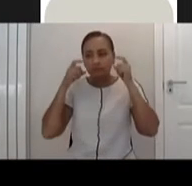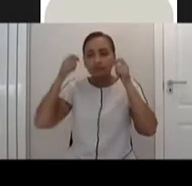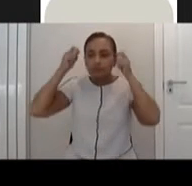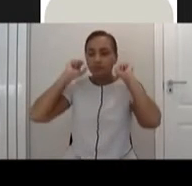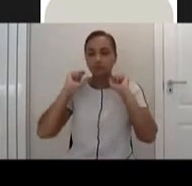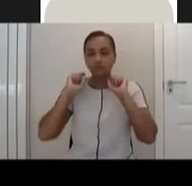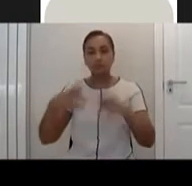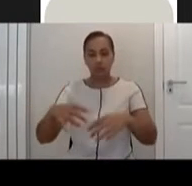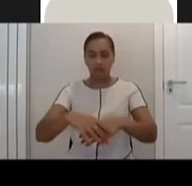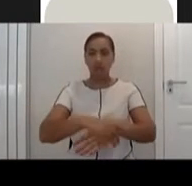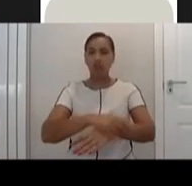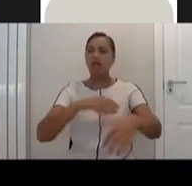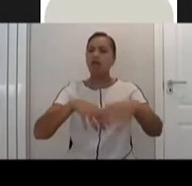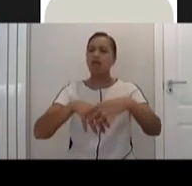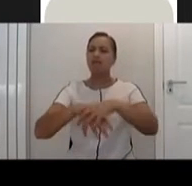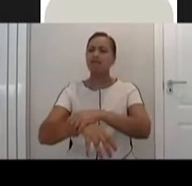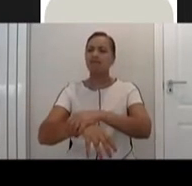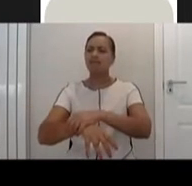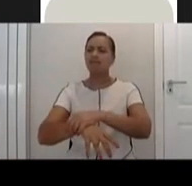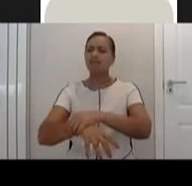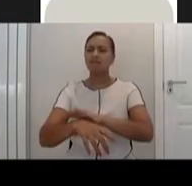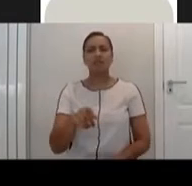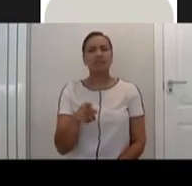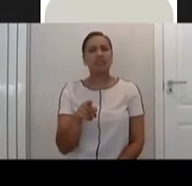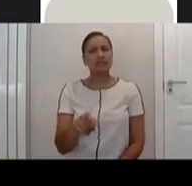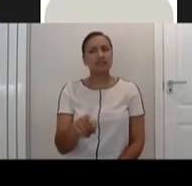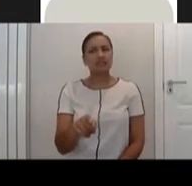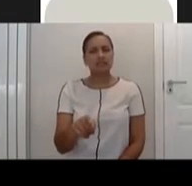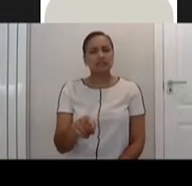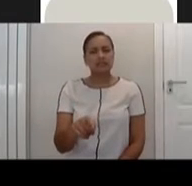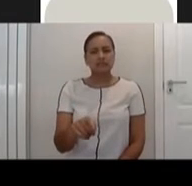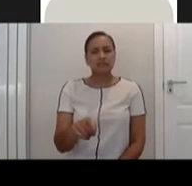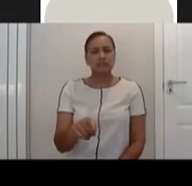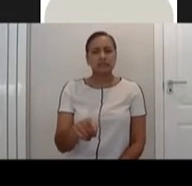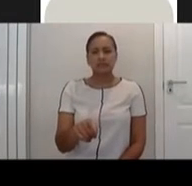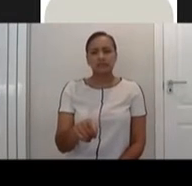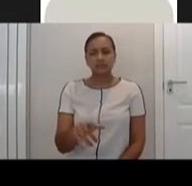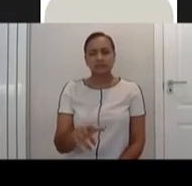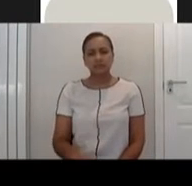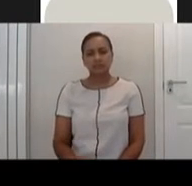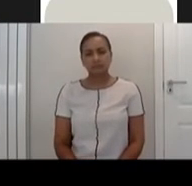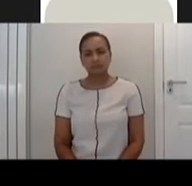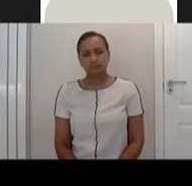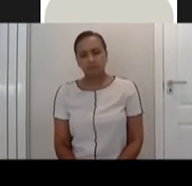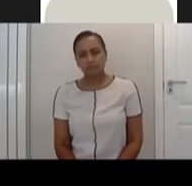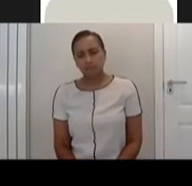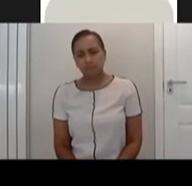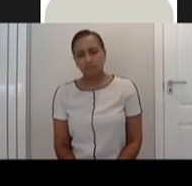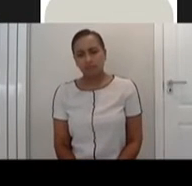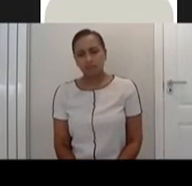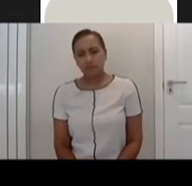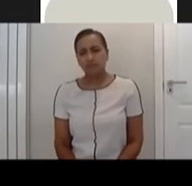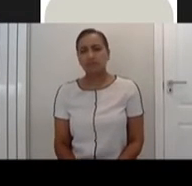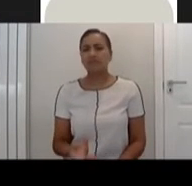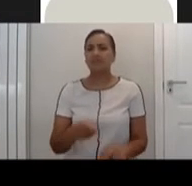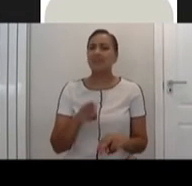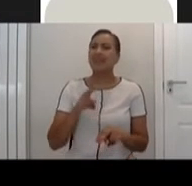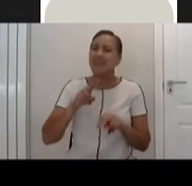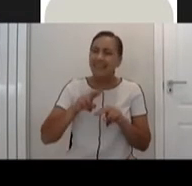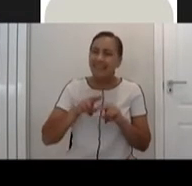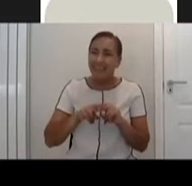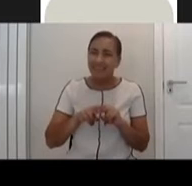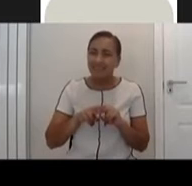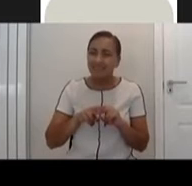of gloves, that is not something that we are encouraging unless people are actually in sort